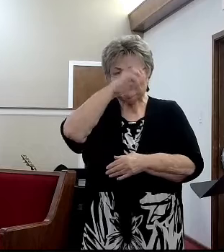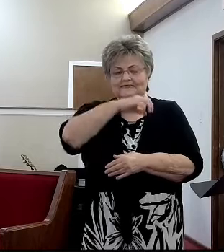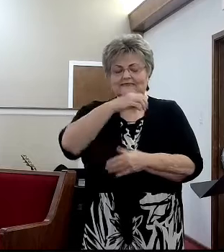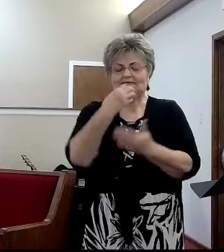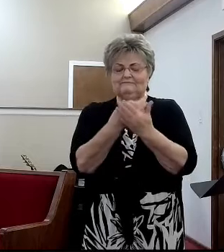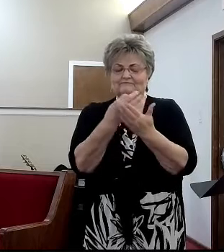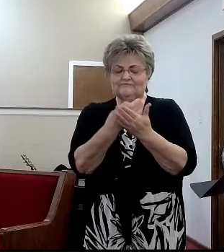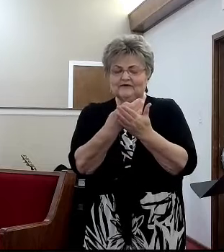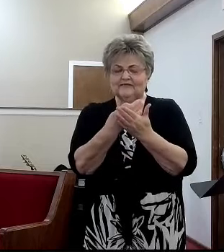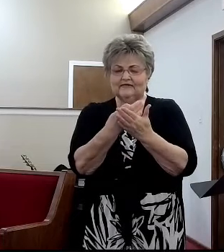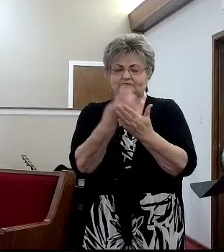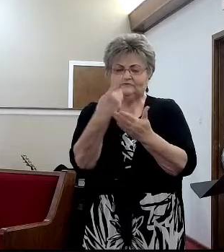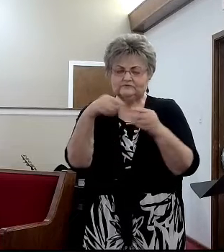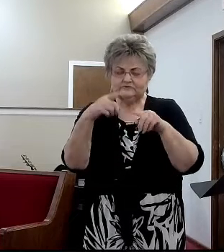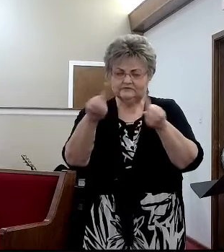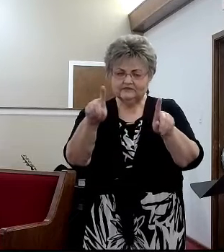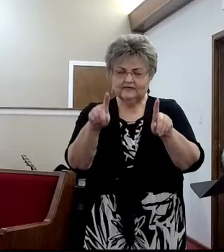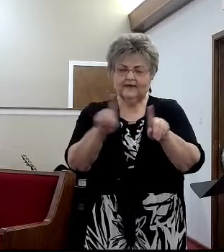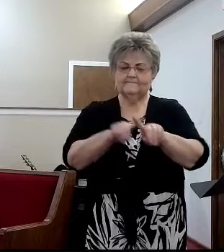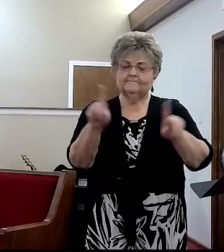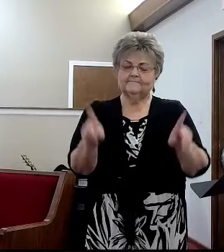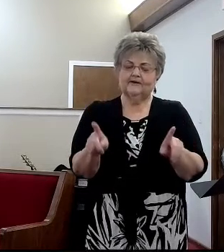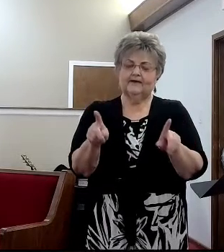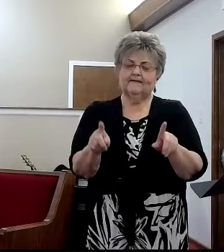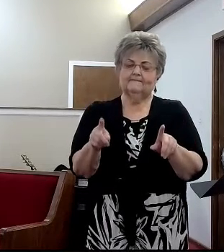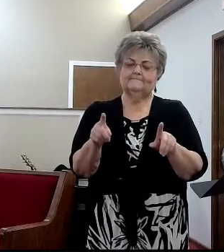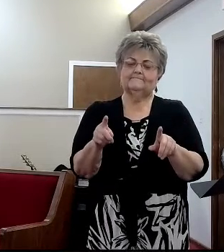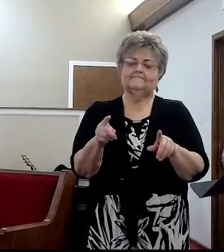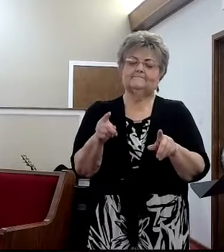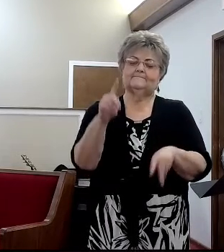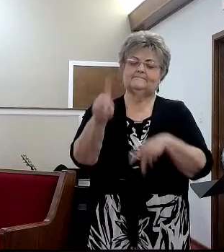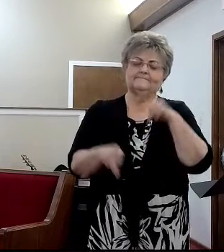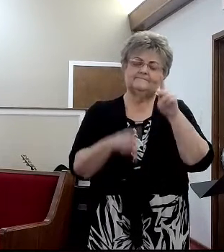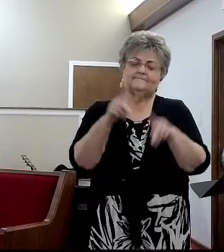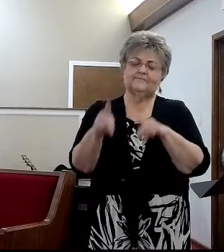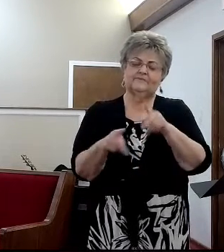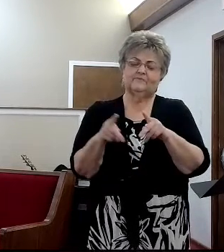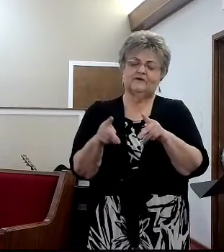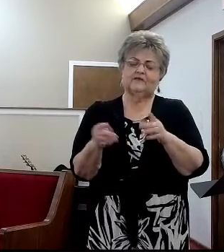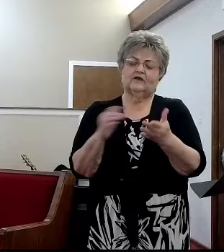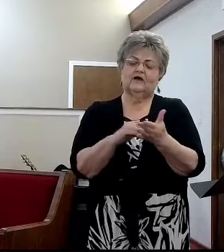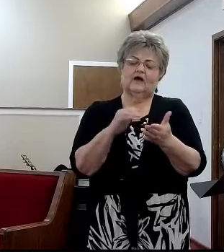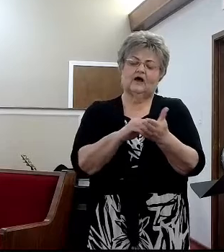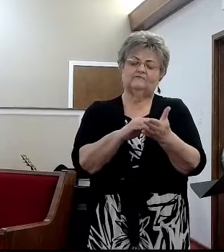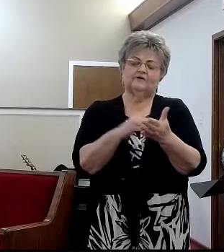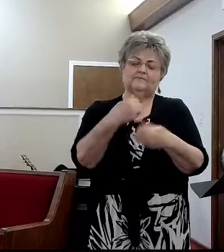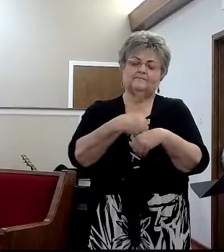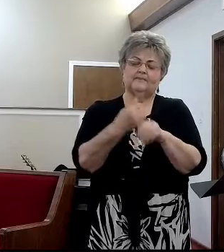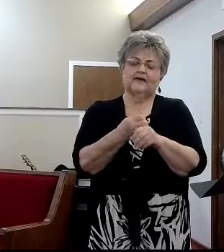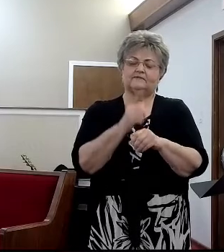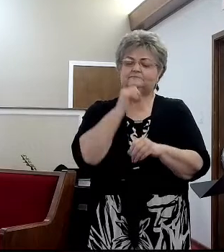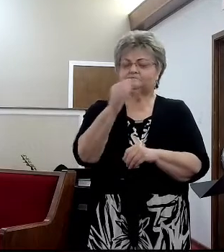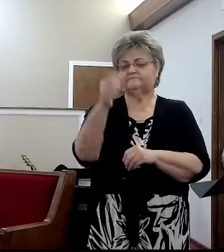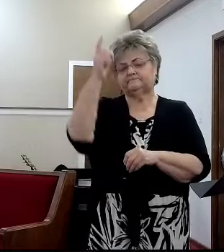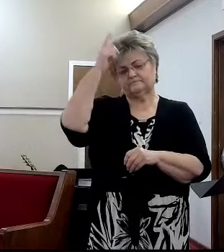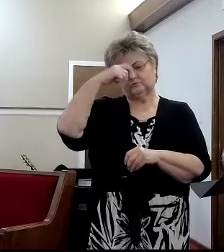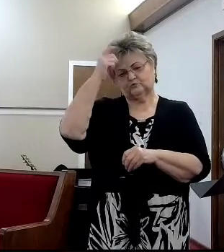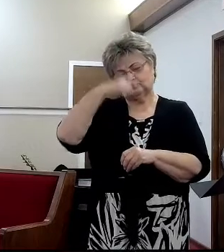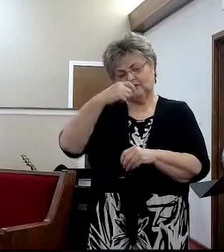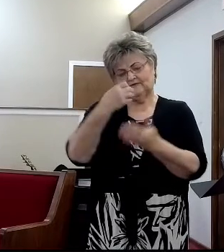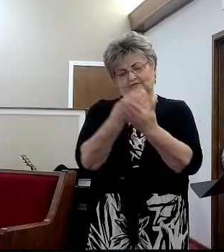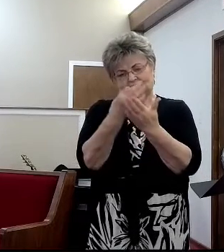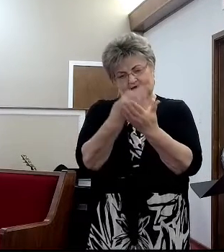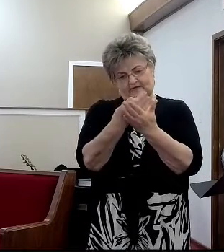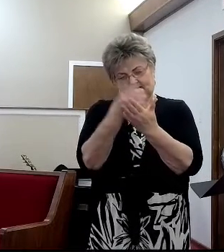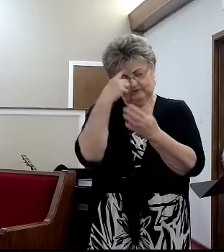poor financial decisions. You think about the offerings in the mail again. A lot of those are what? What offers do you get in the